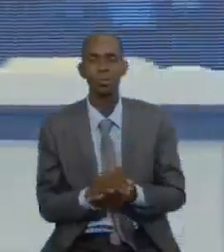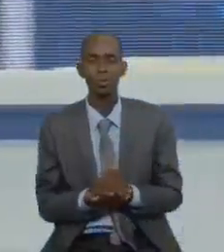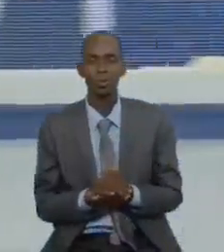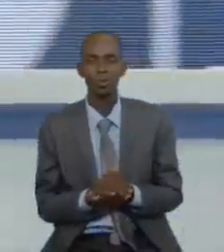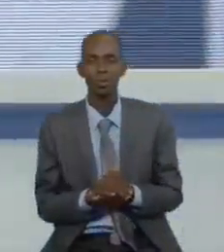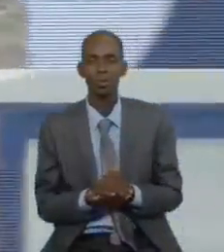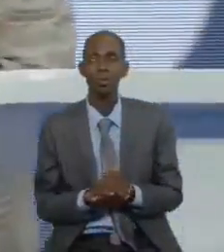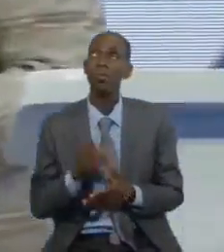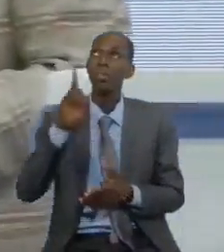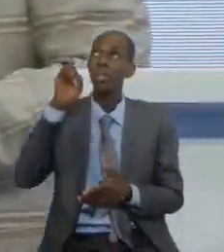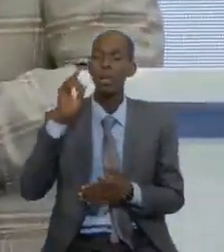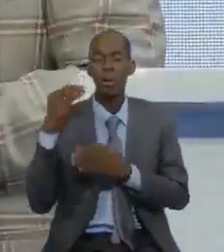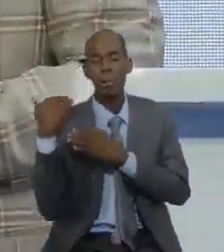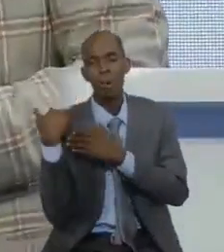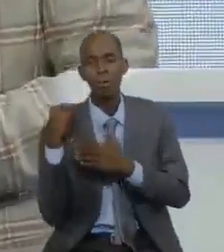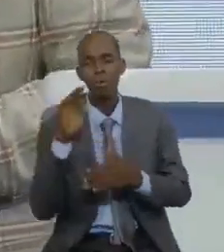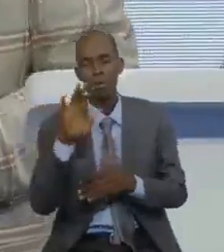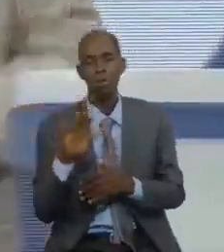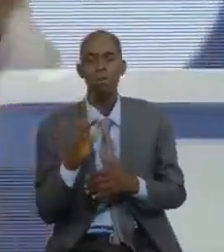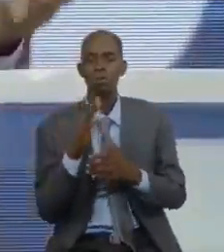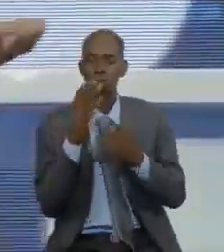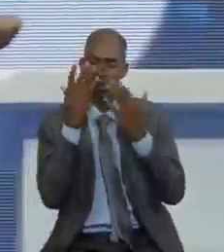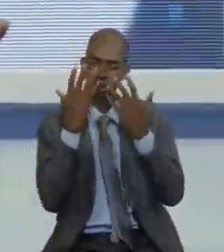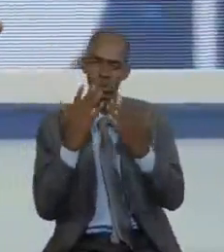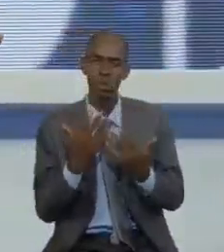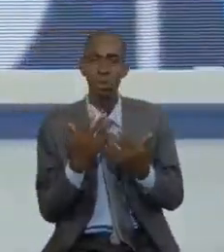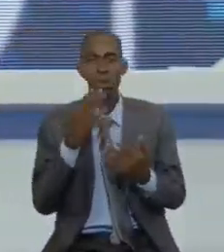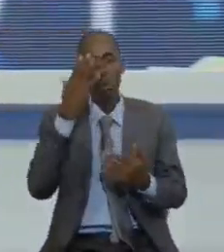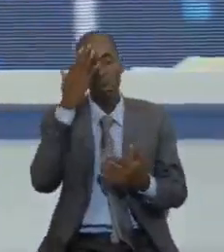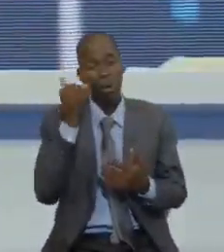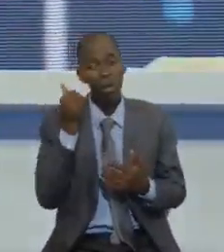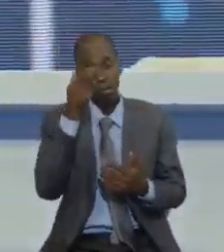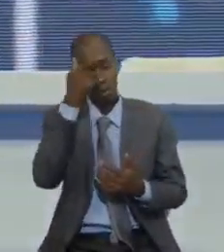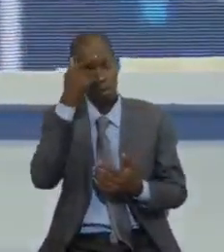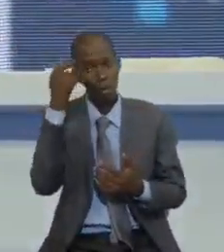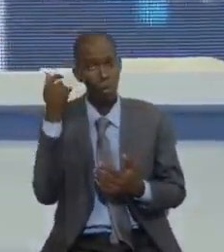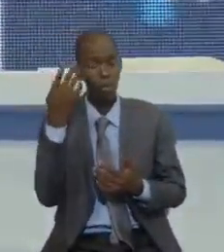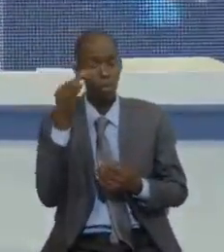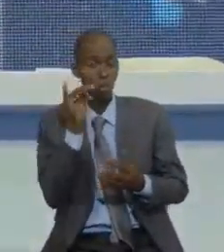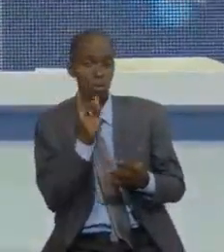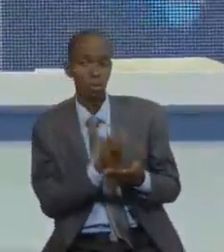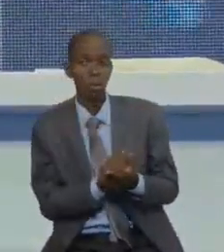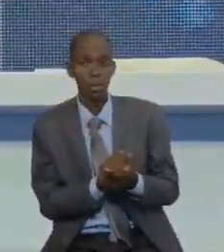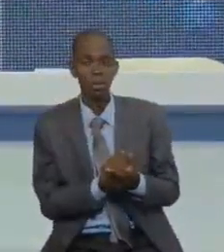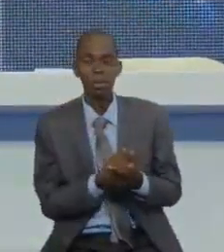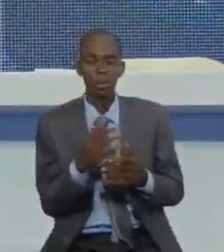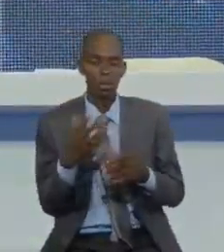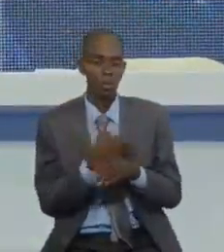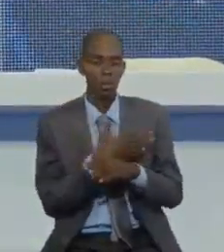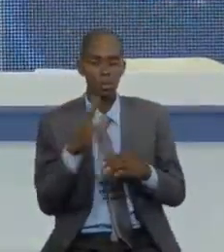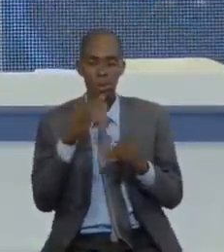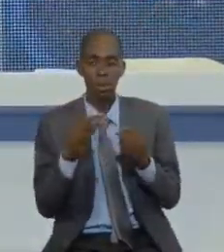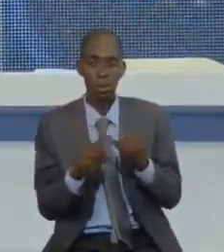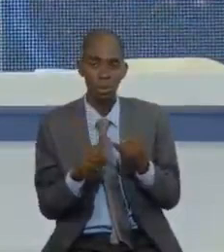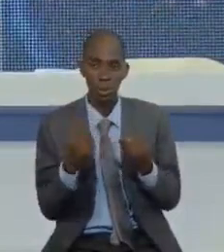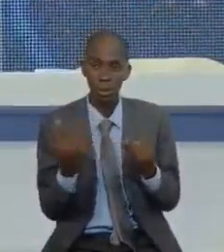He bore your sorrow. Because of that, took your sin,